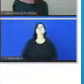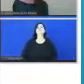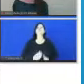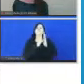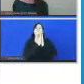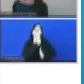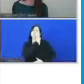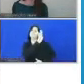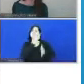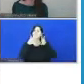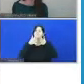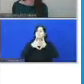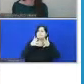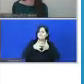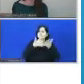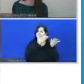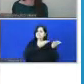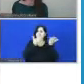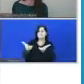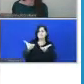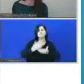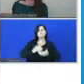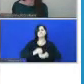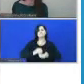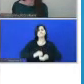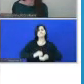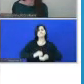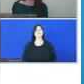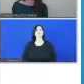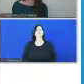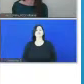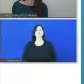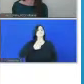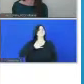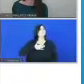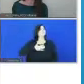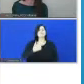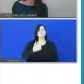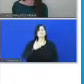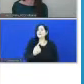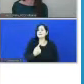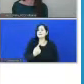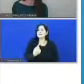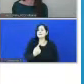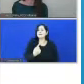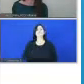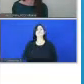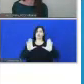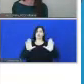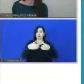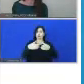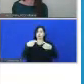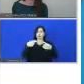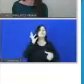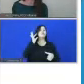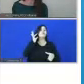Leaders Network, I can say, first let me share that now women in Mozambique are facing a triple war. We